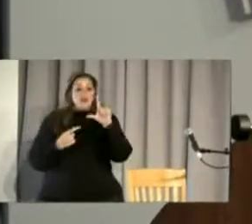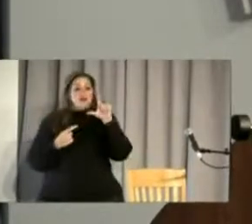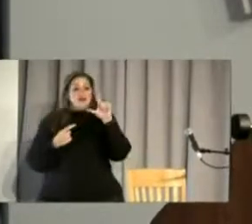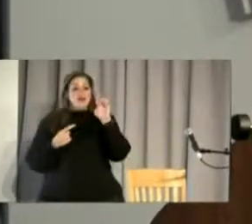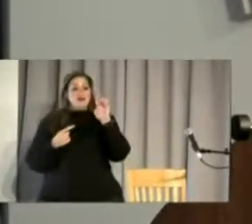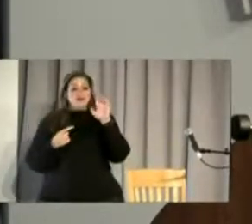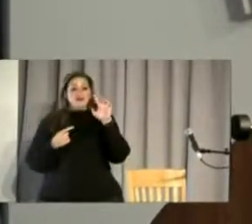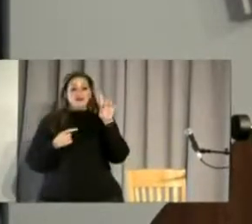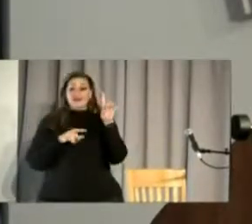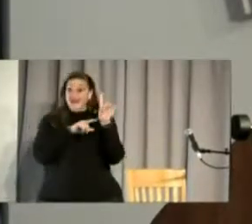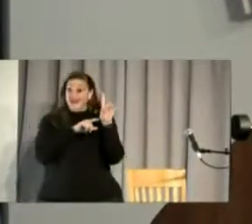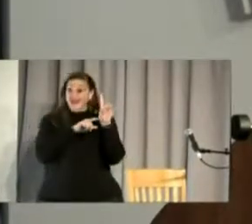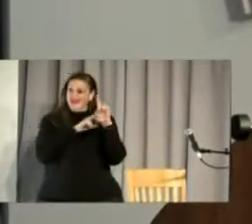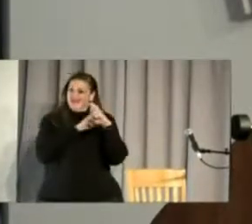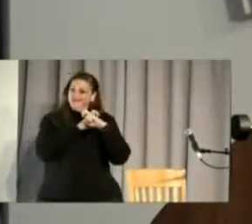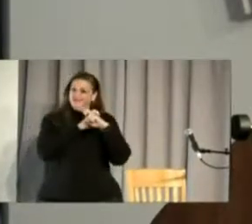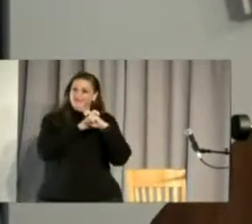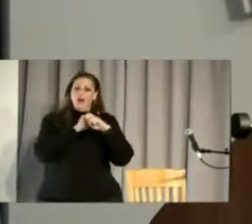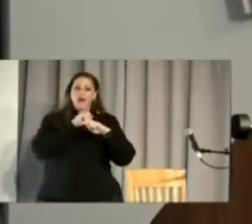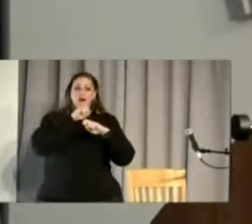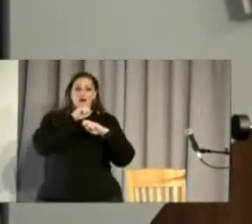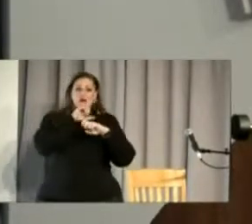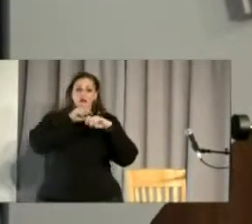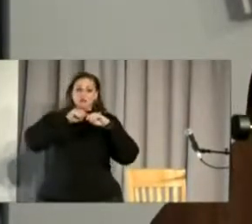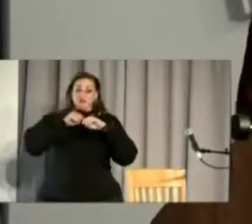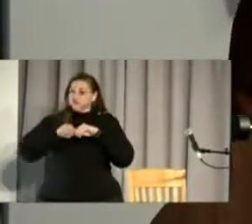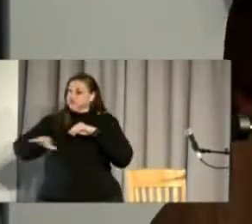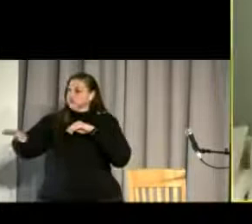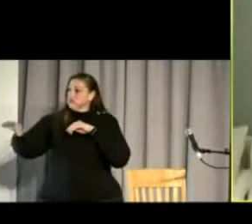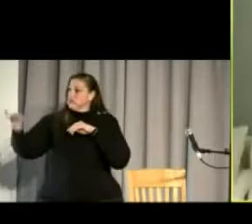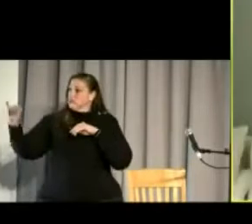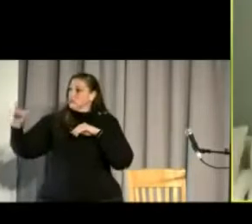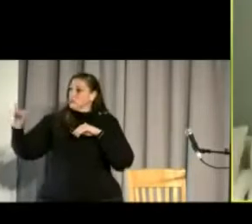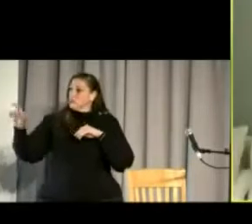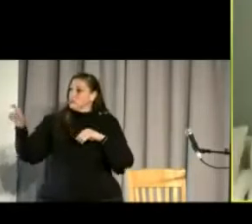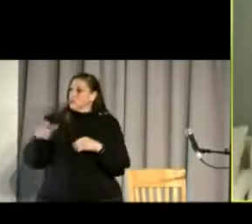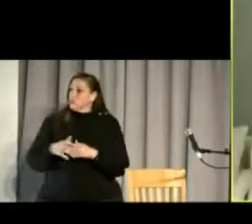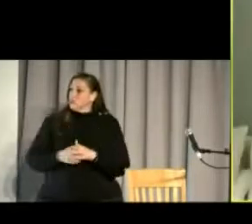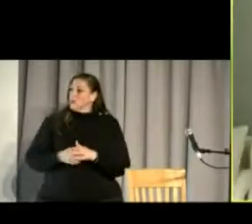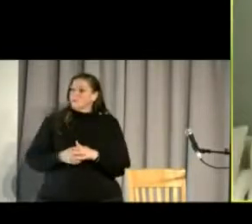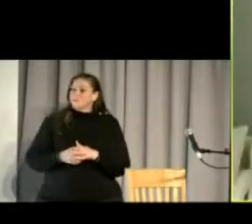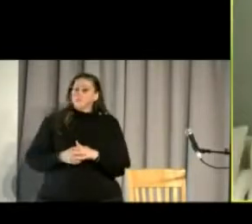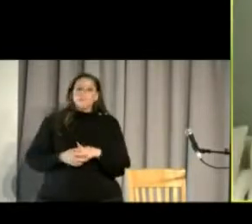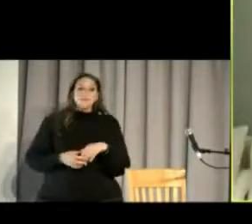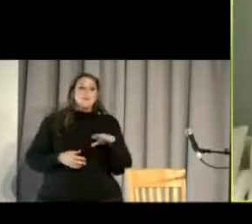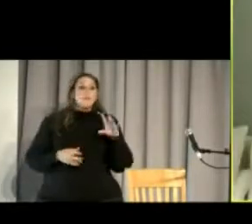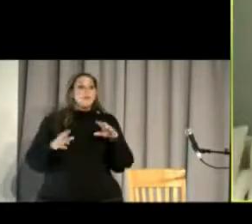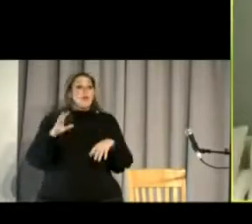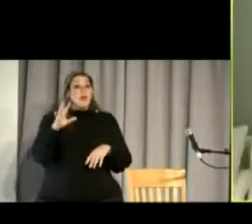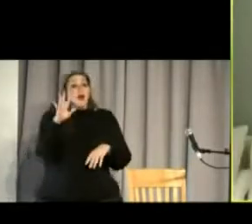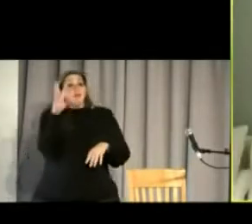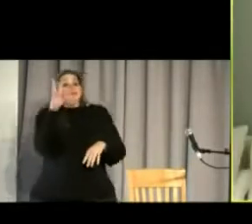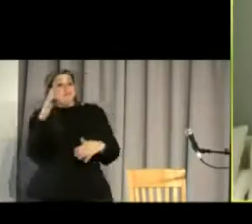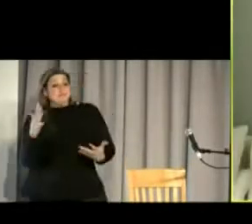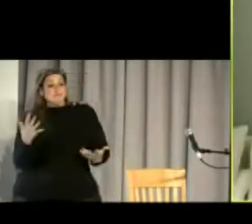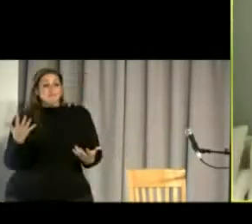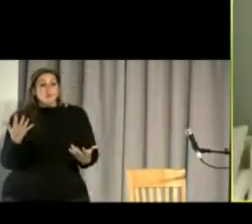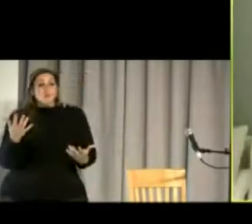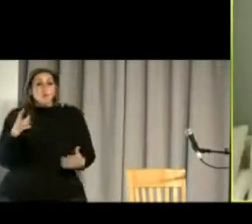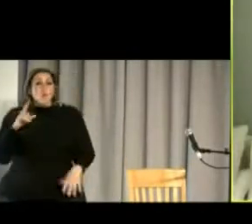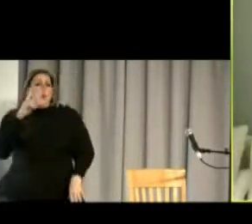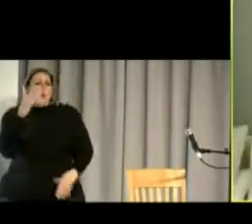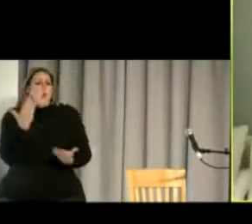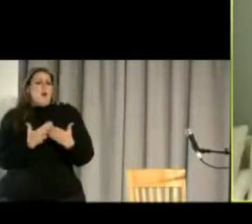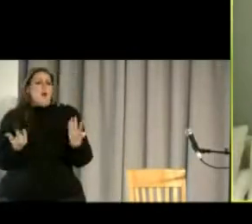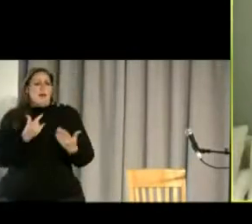that may have resulted from this as well. Thank you. Well, one of the good things